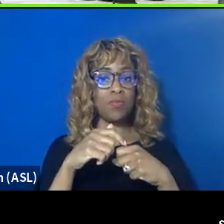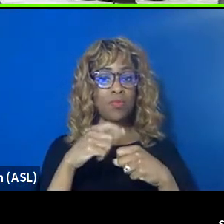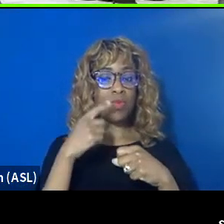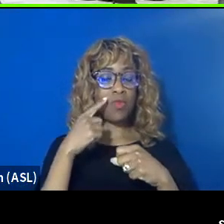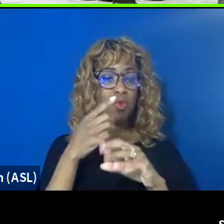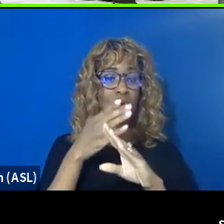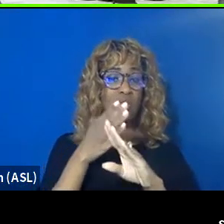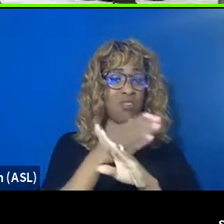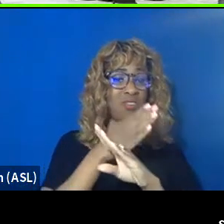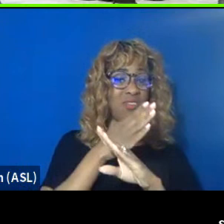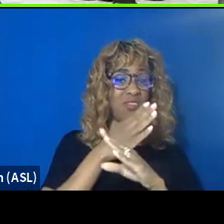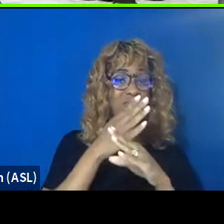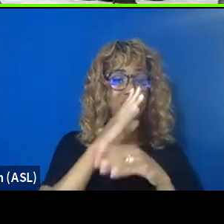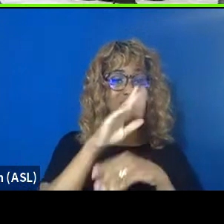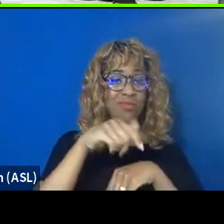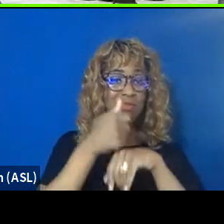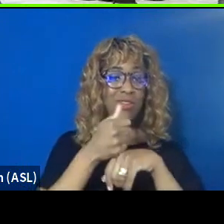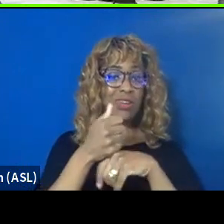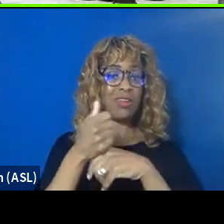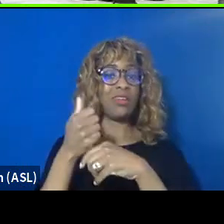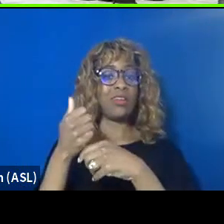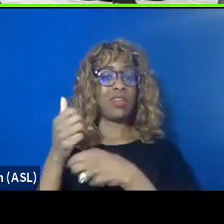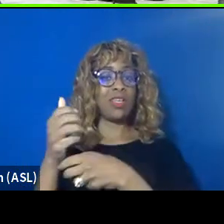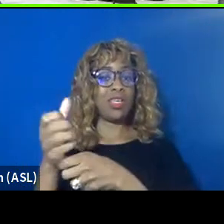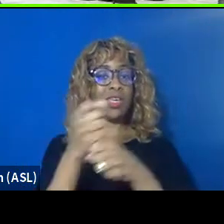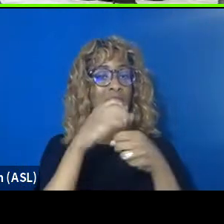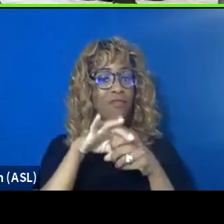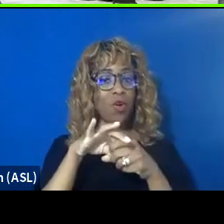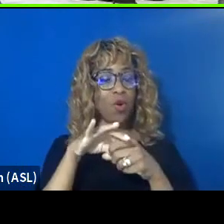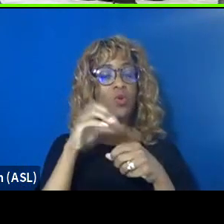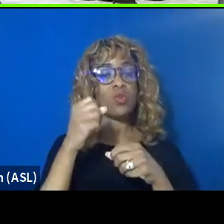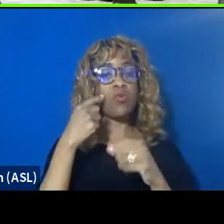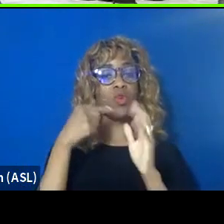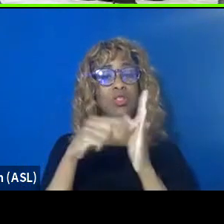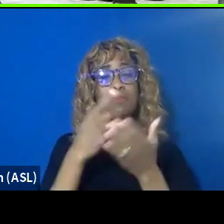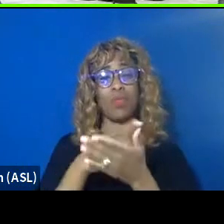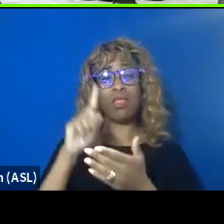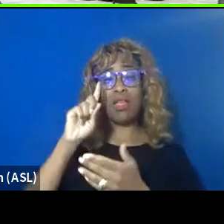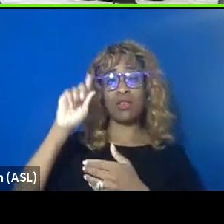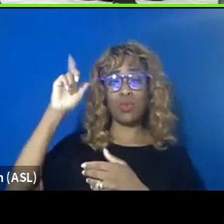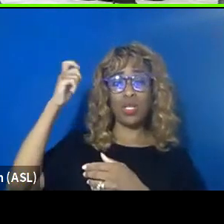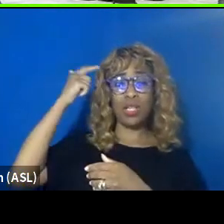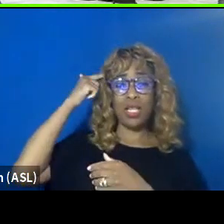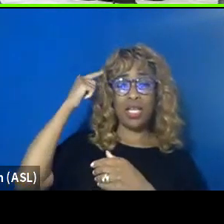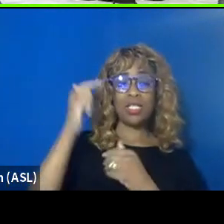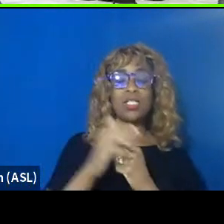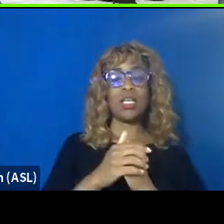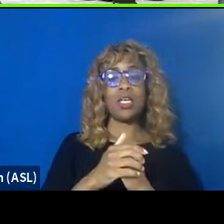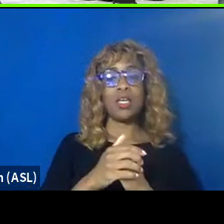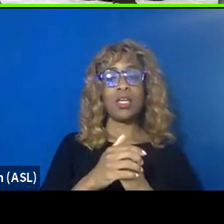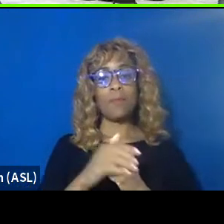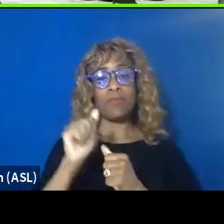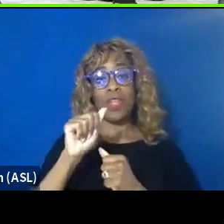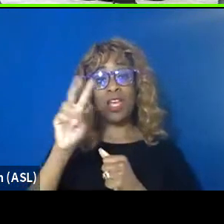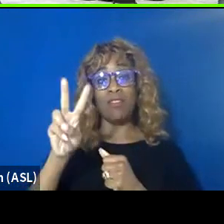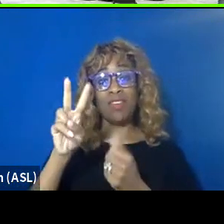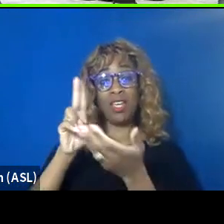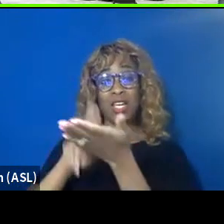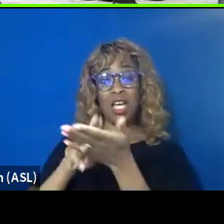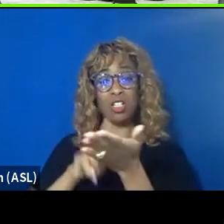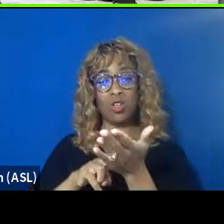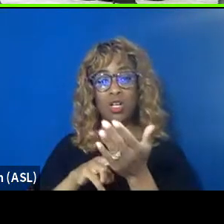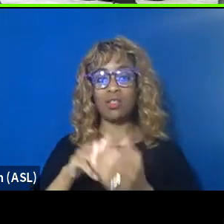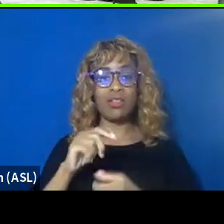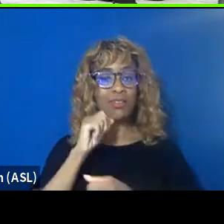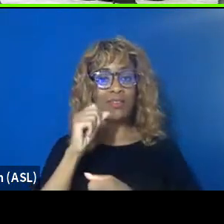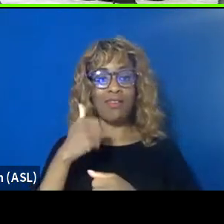previous arrangements and get a vote from the commission. So for example, last week in Lansing, the AV contractors did not